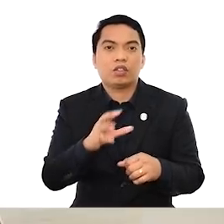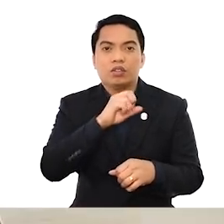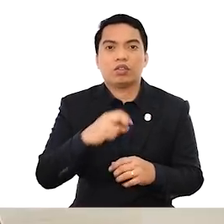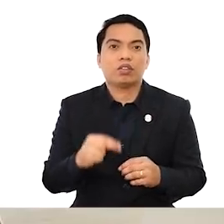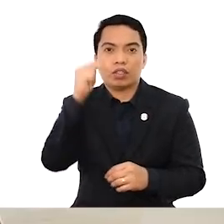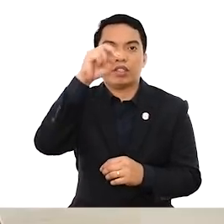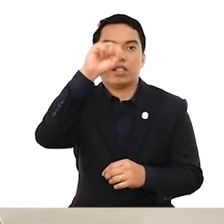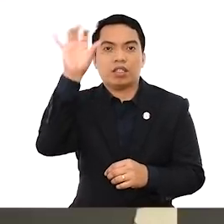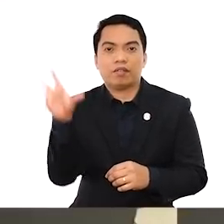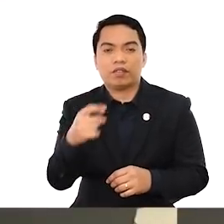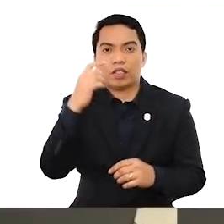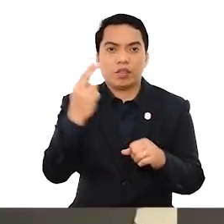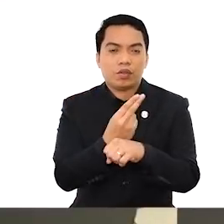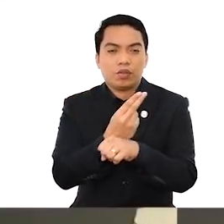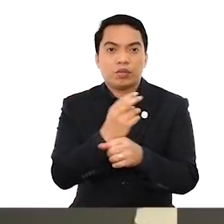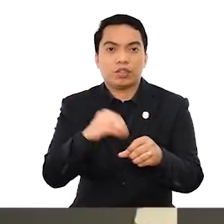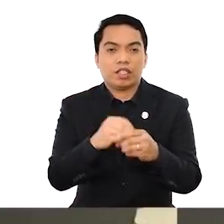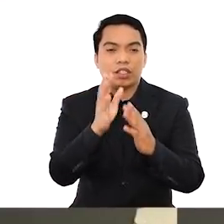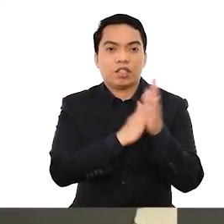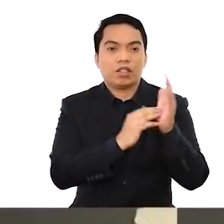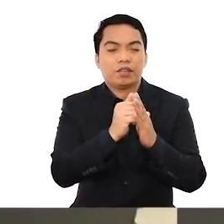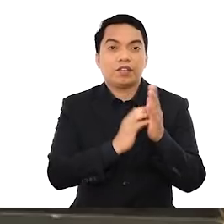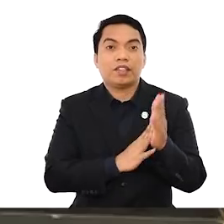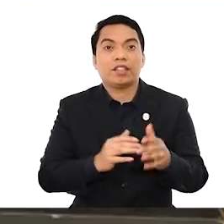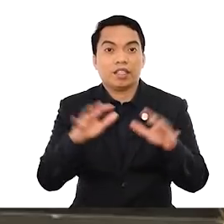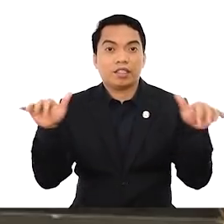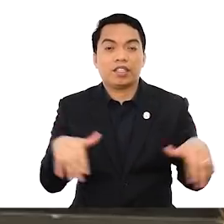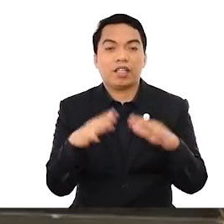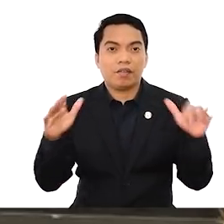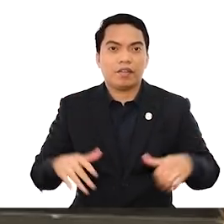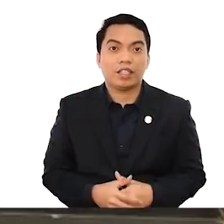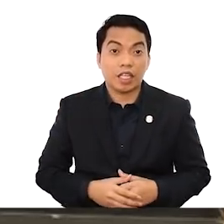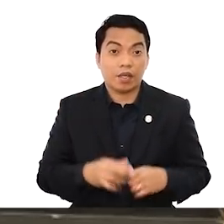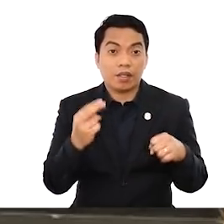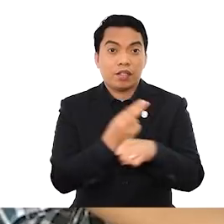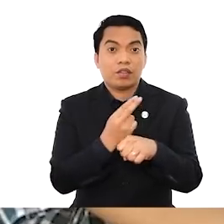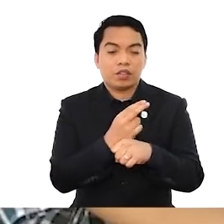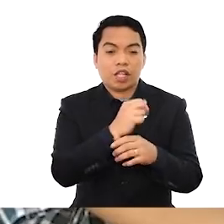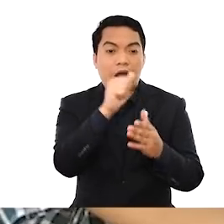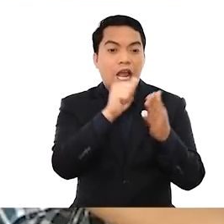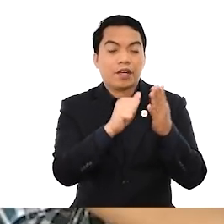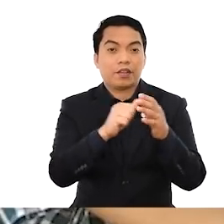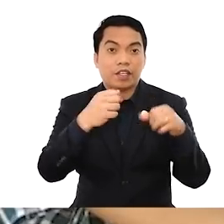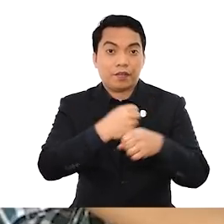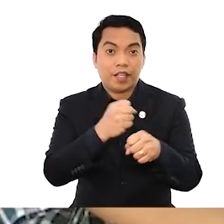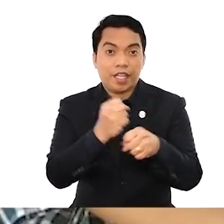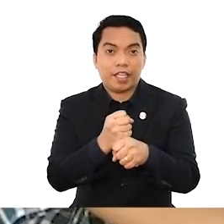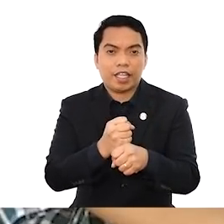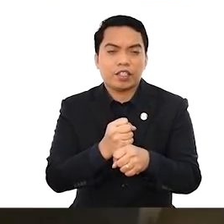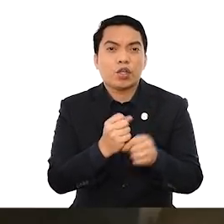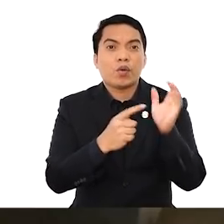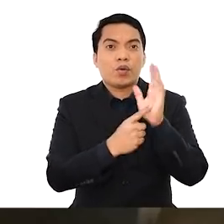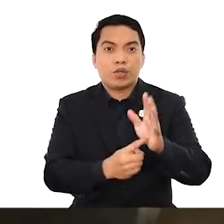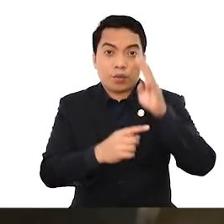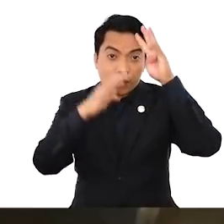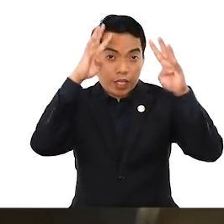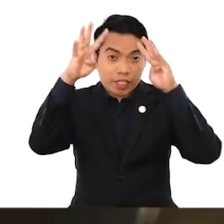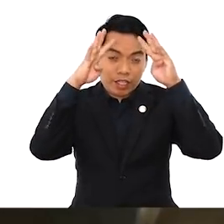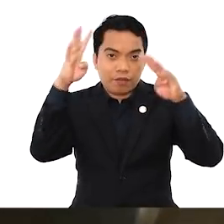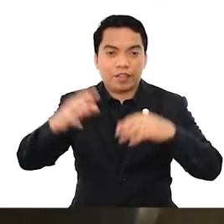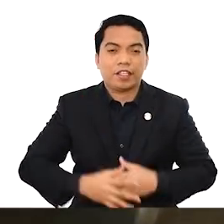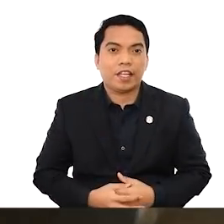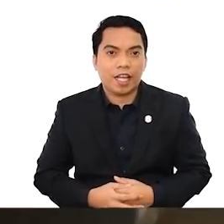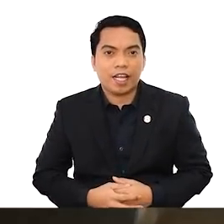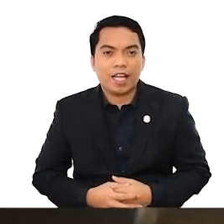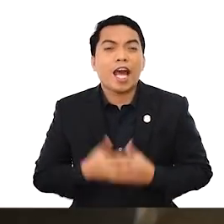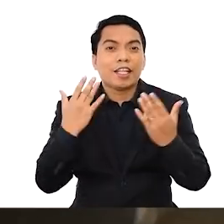In this kind of activity, they used this inexpensive way to create artworks that express their creative minds and talents. It brought them a